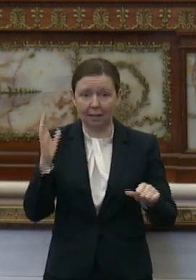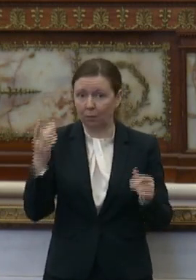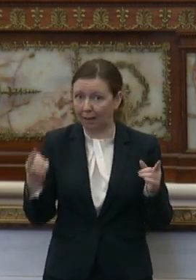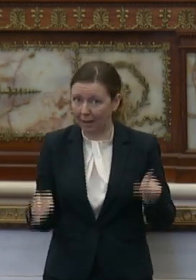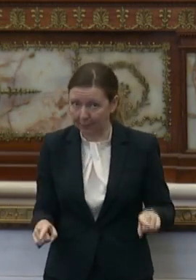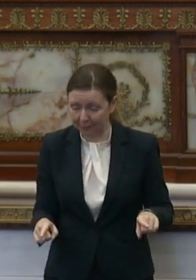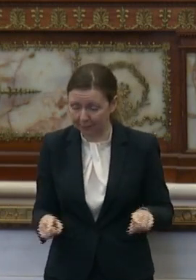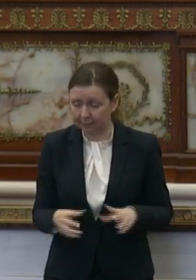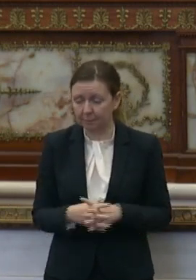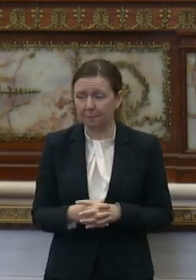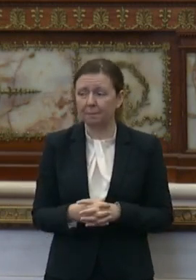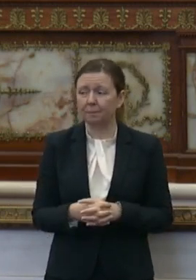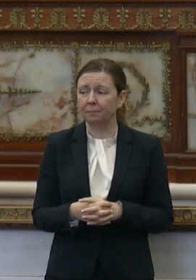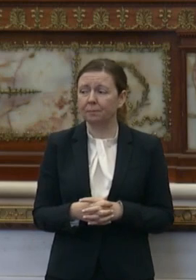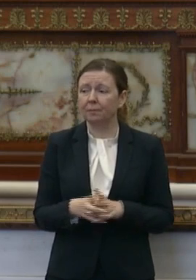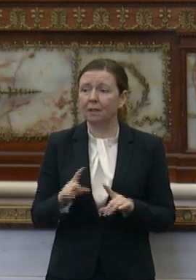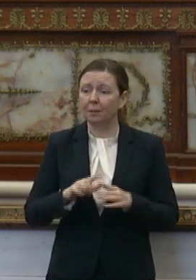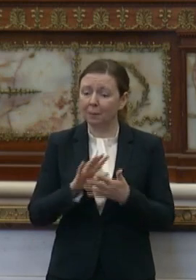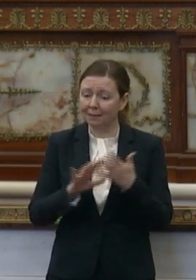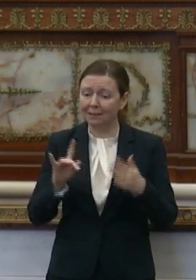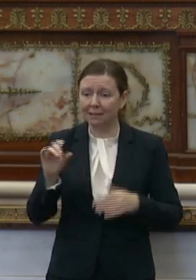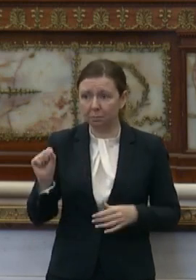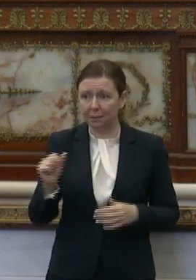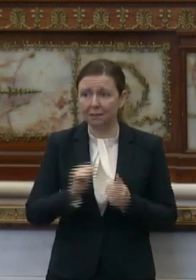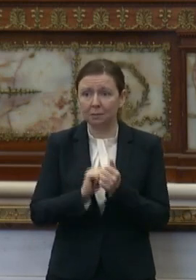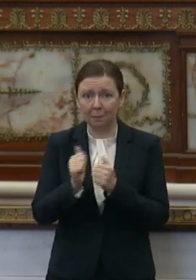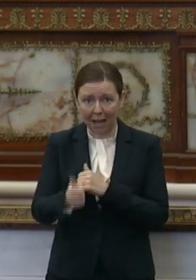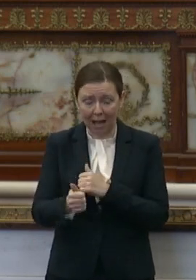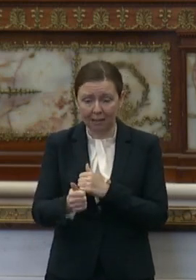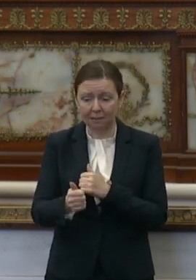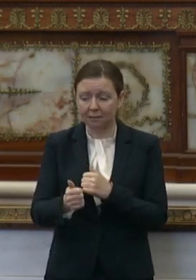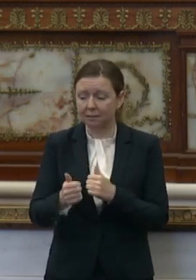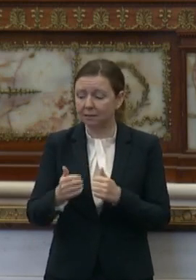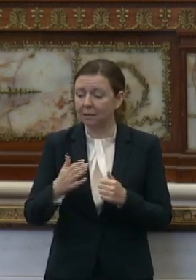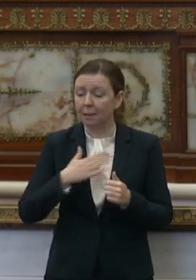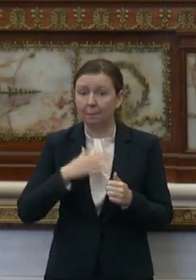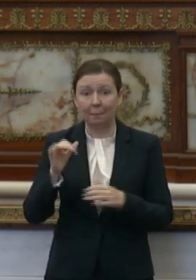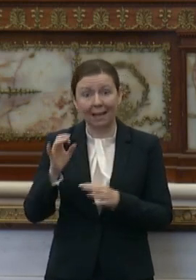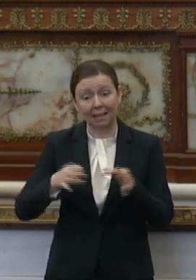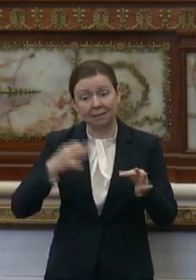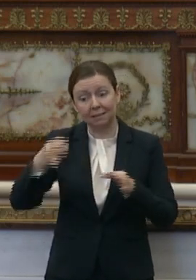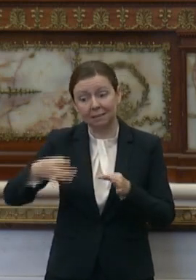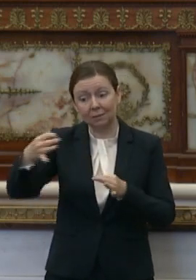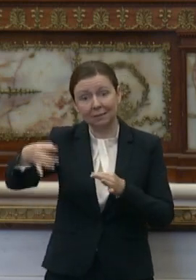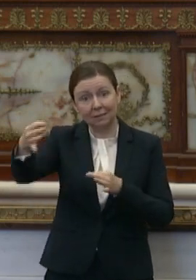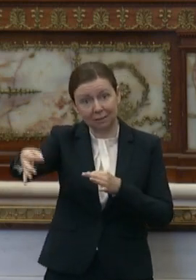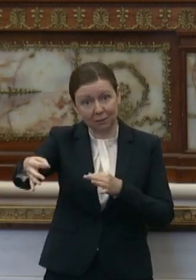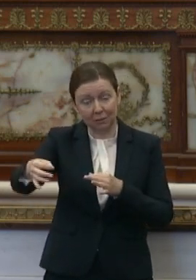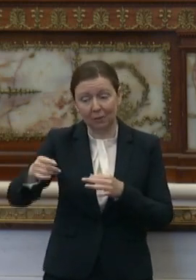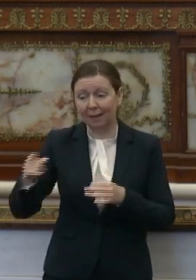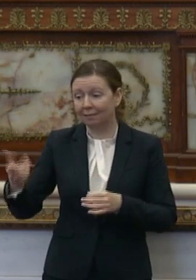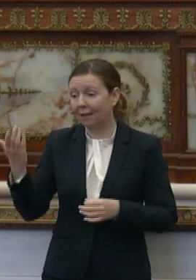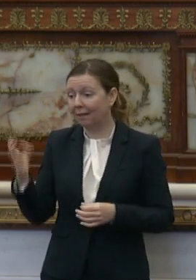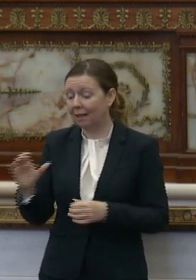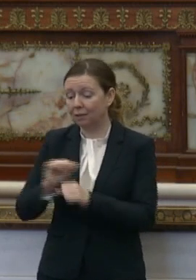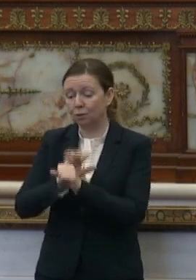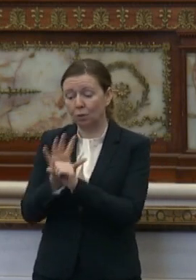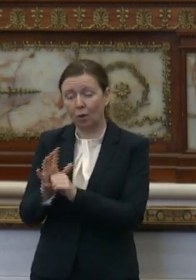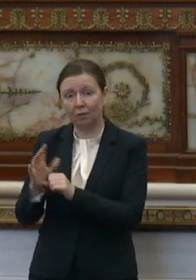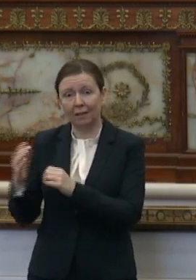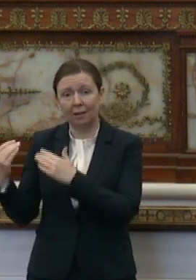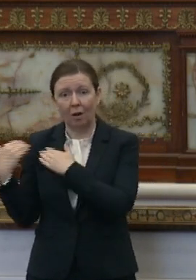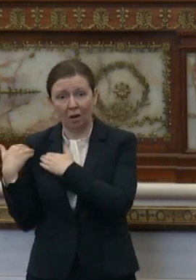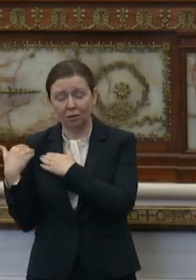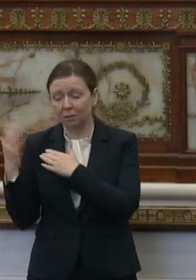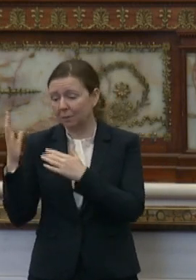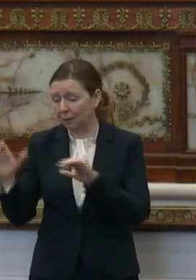that that will actually happen. If these bills are passed, my case will get continued. If the tenant alleges a COVID-19 hardship, which they surely